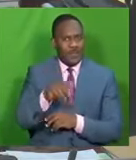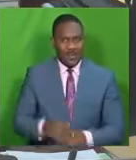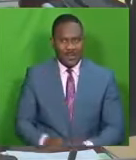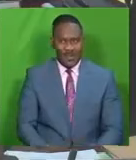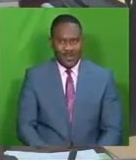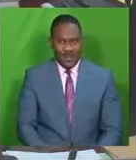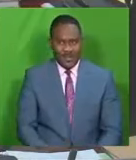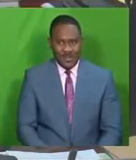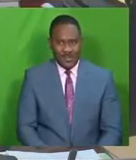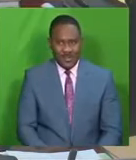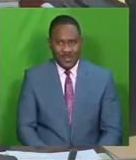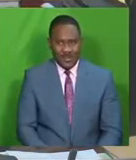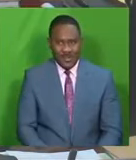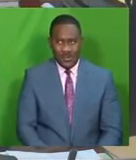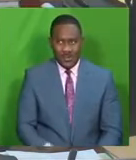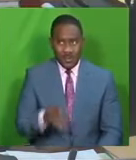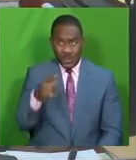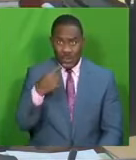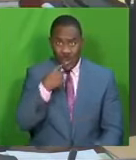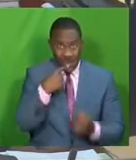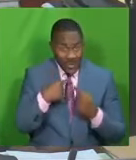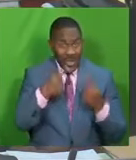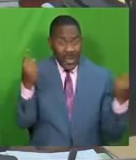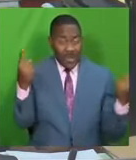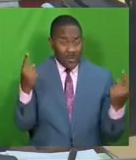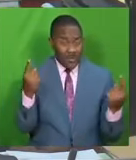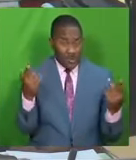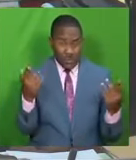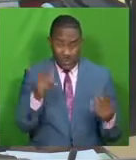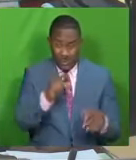and you announced to this house,